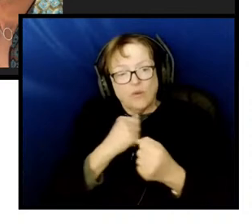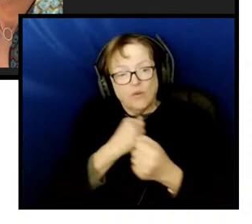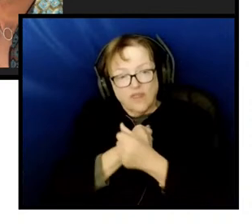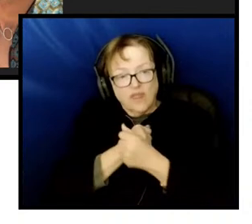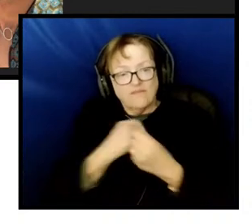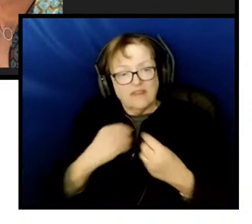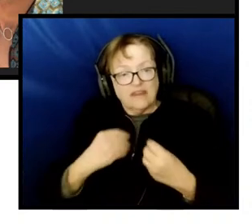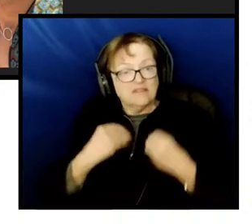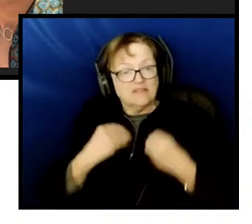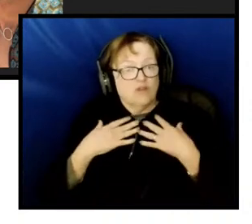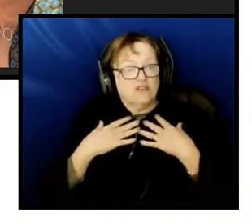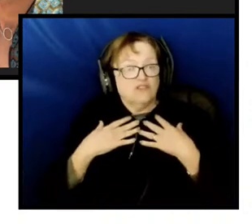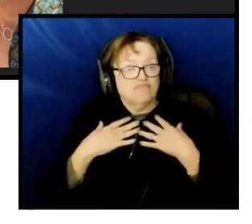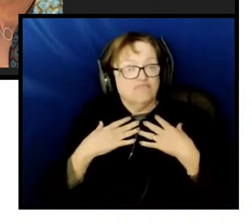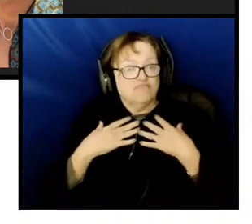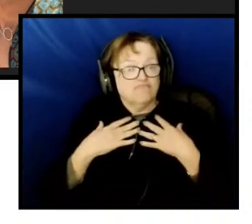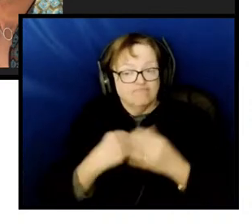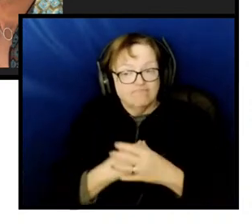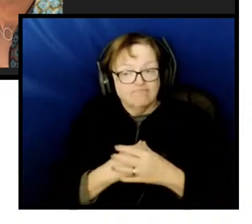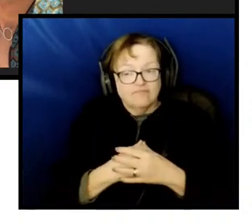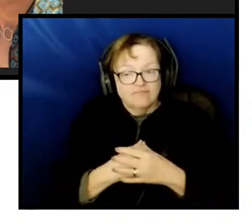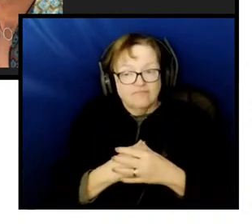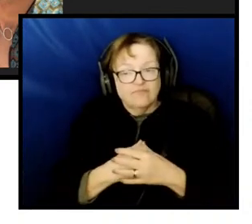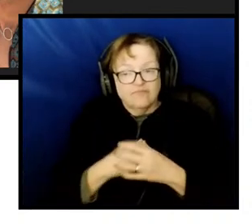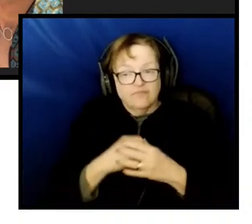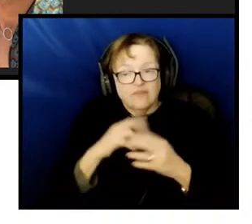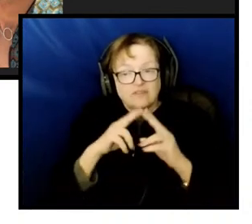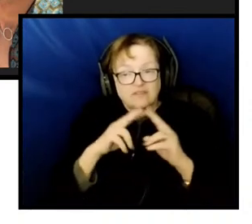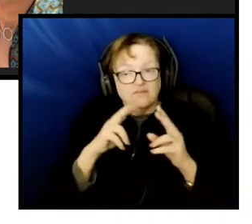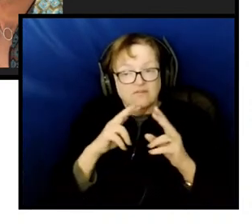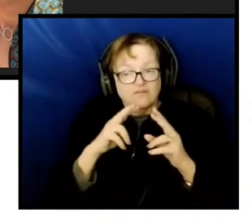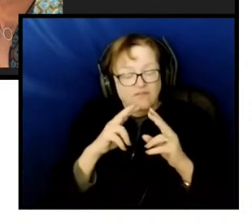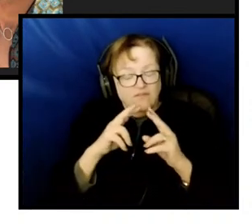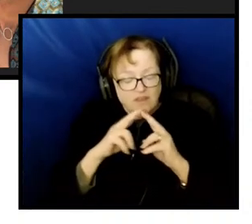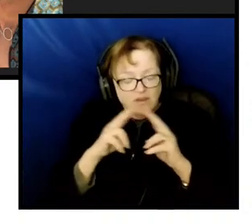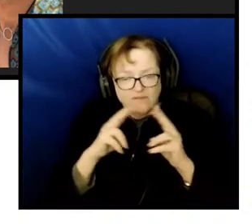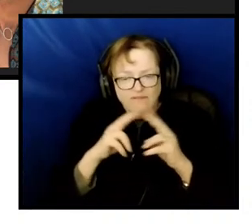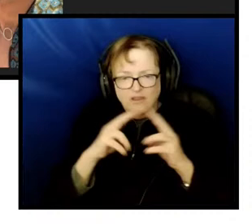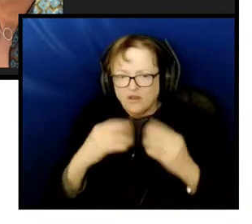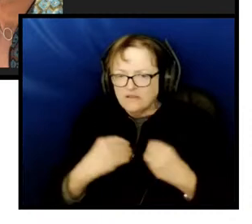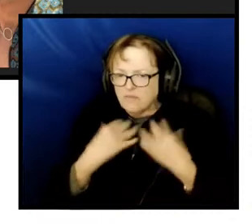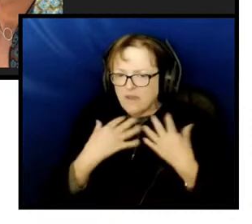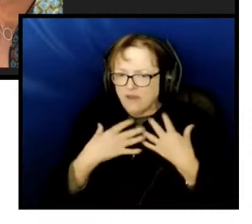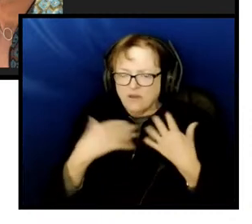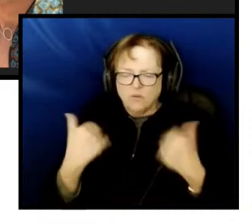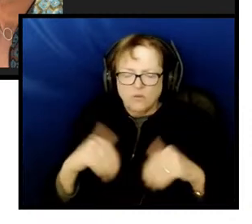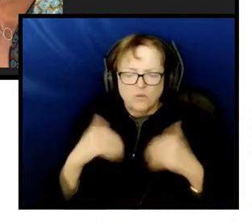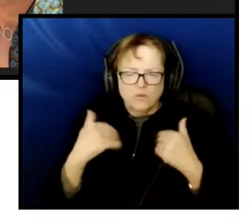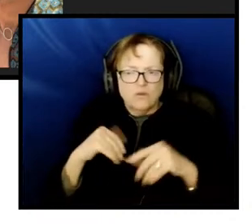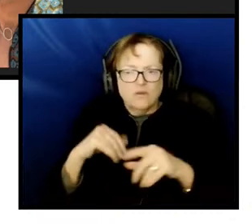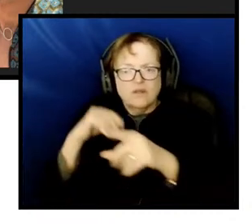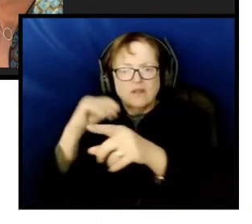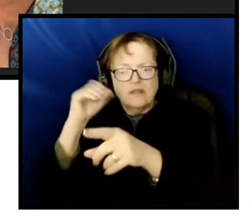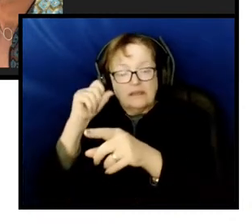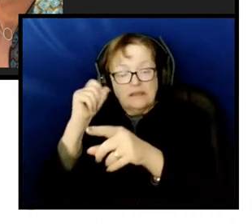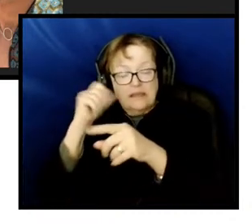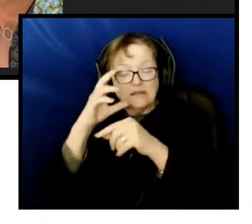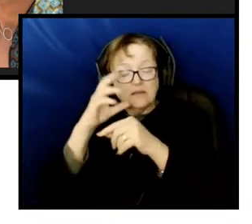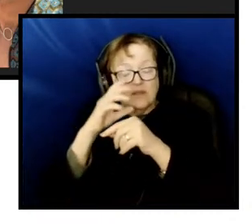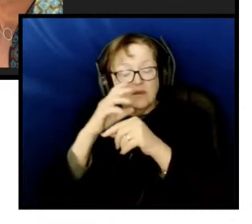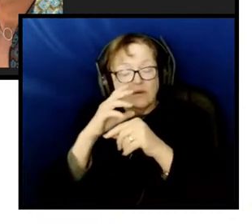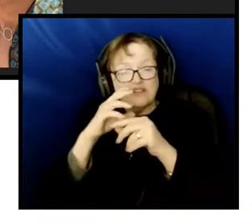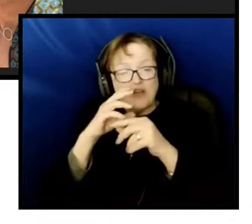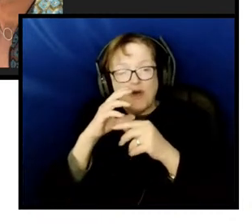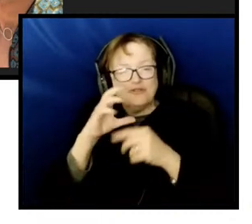inspiration. And they were extremely inspiring. Yes, I love that there was a Caribbean connection in